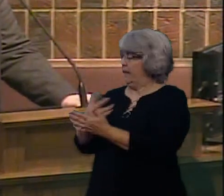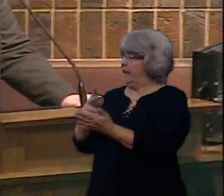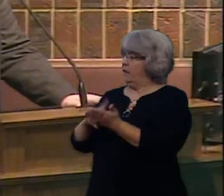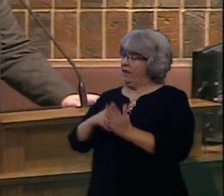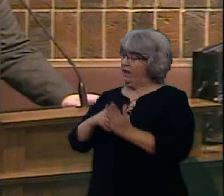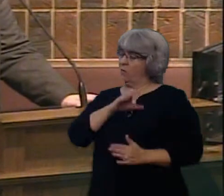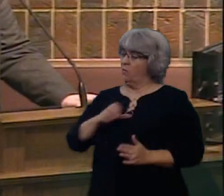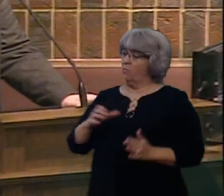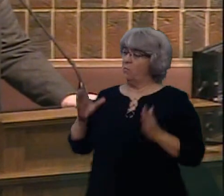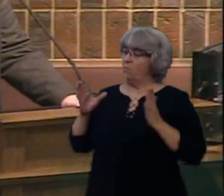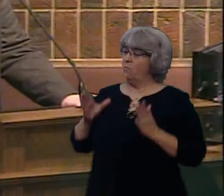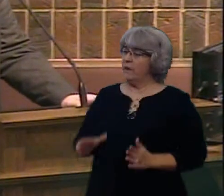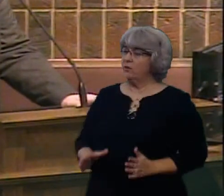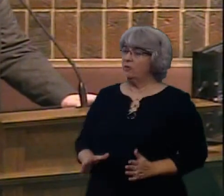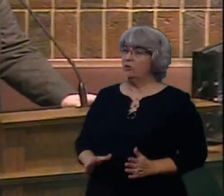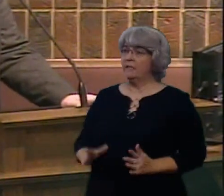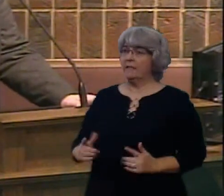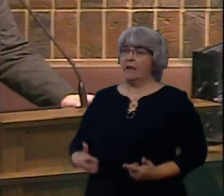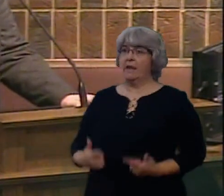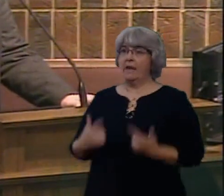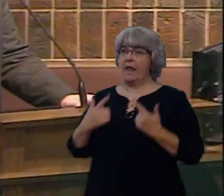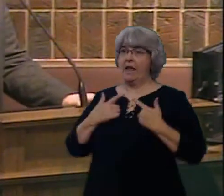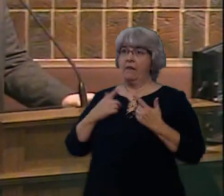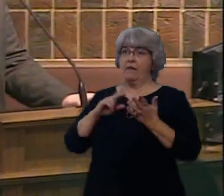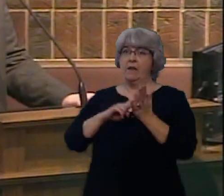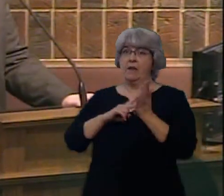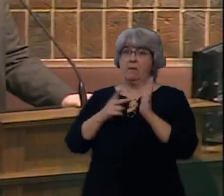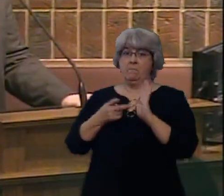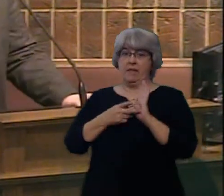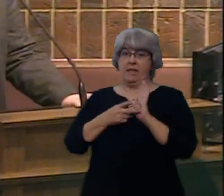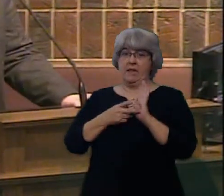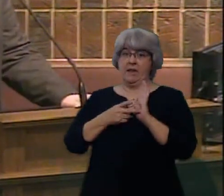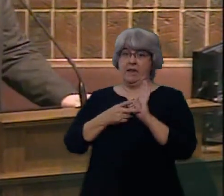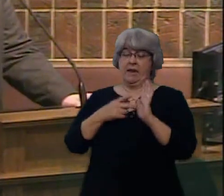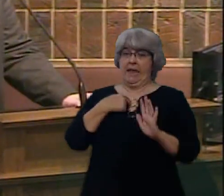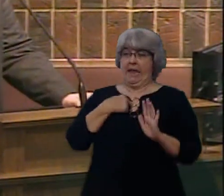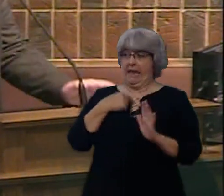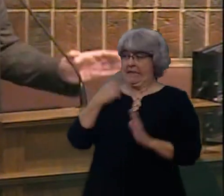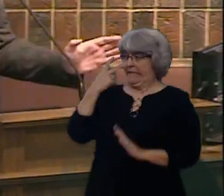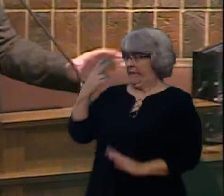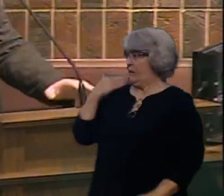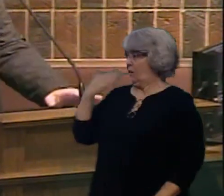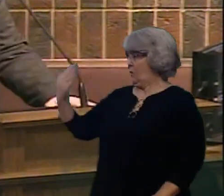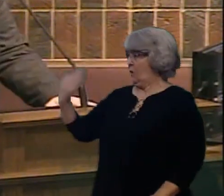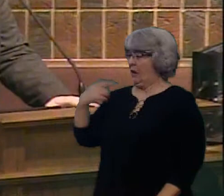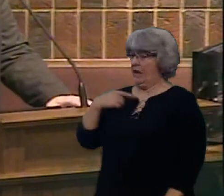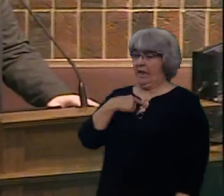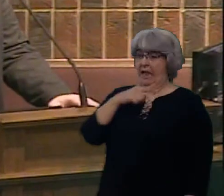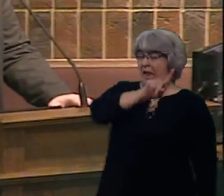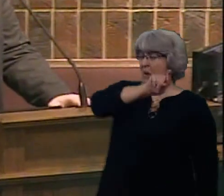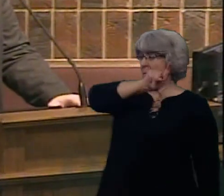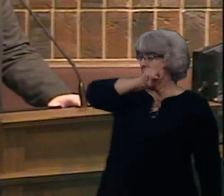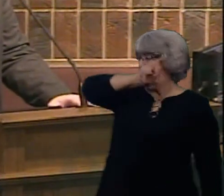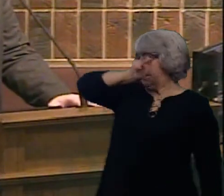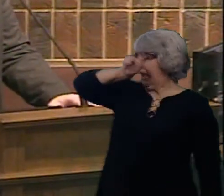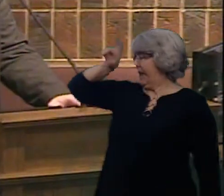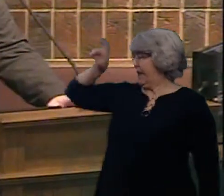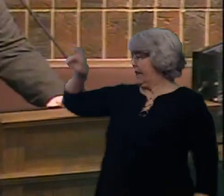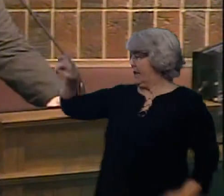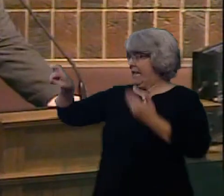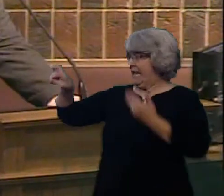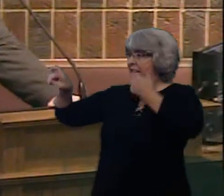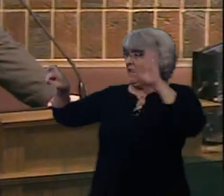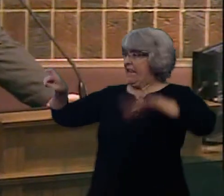to where they are running towards what is good and away from what is evil. Instead